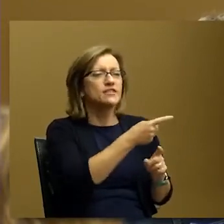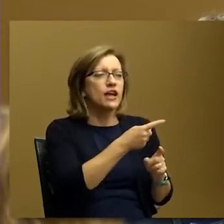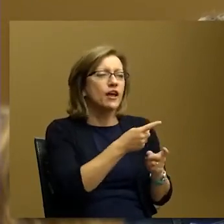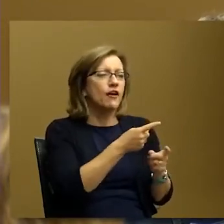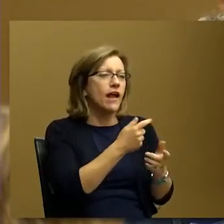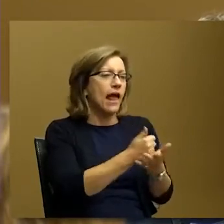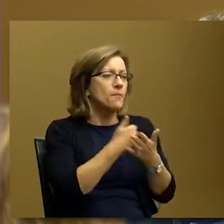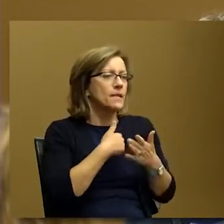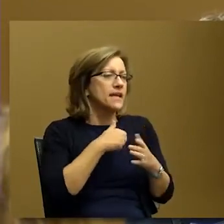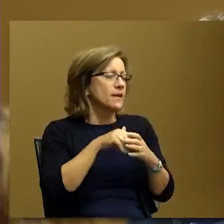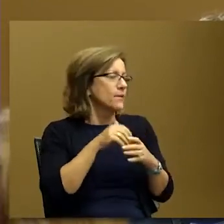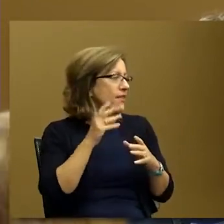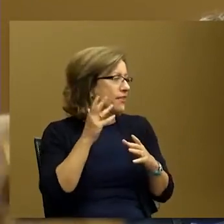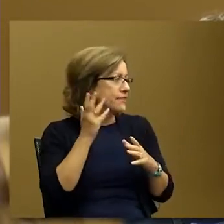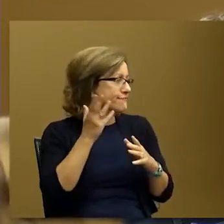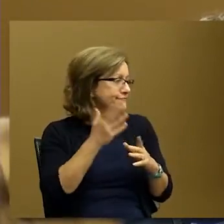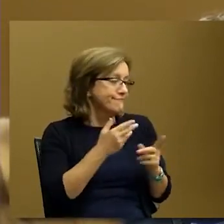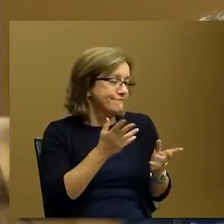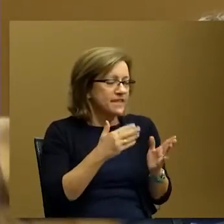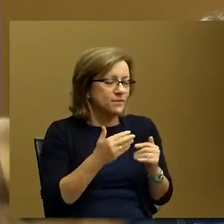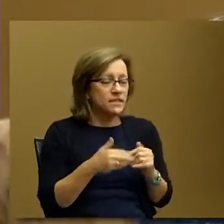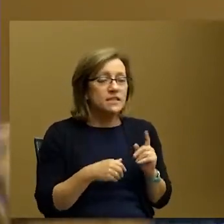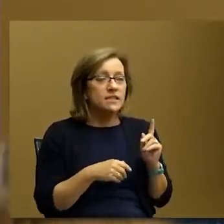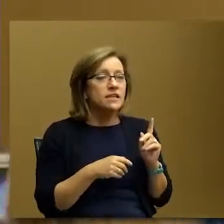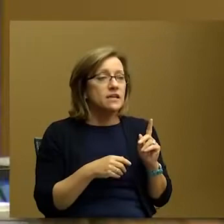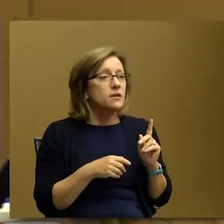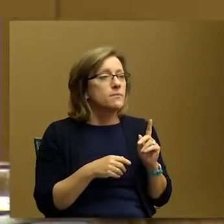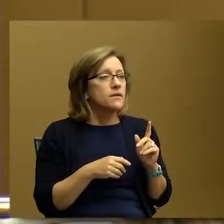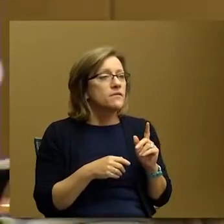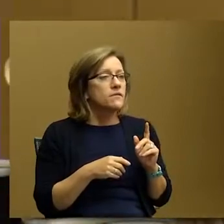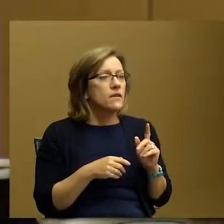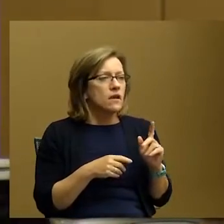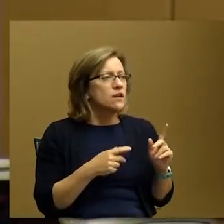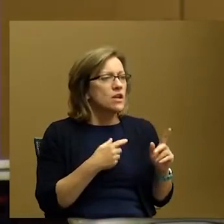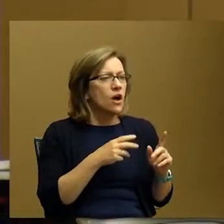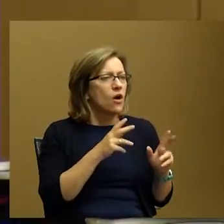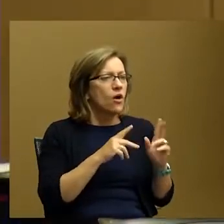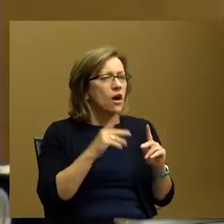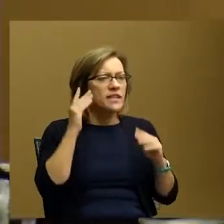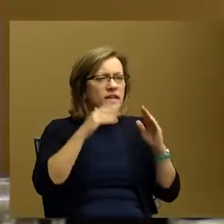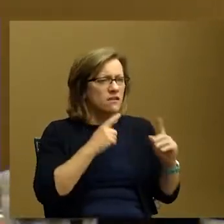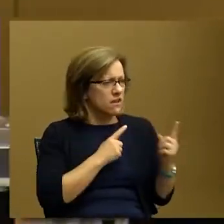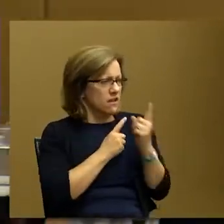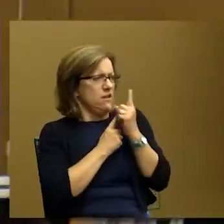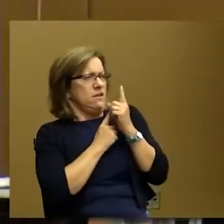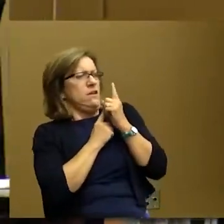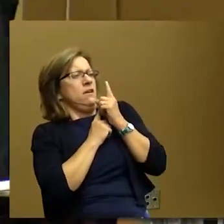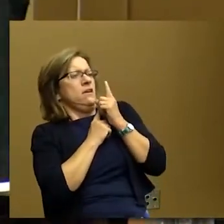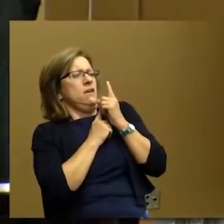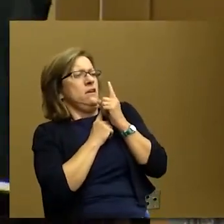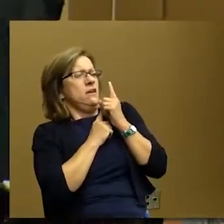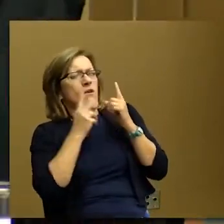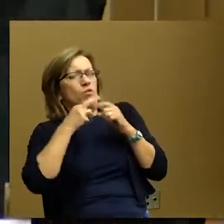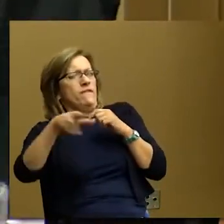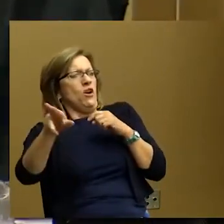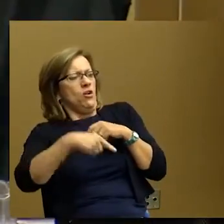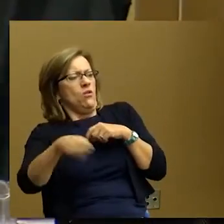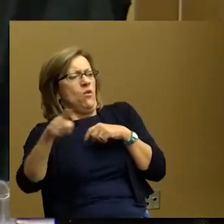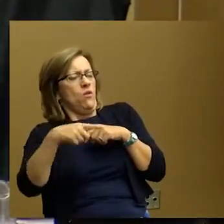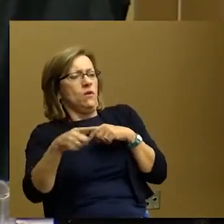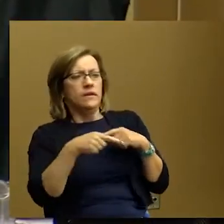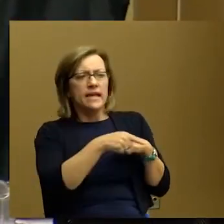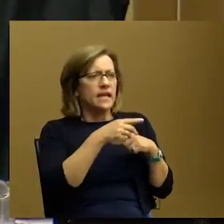But then you start getting those referrals because of that. Oh, well, this kid is he doesn't